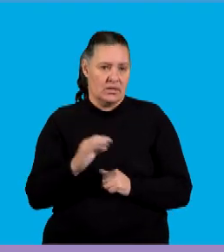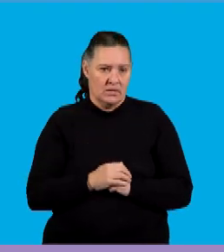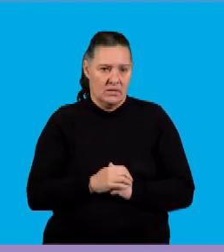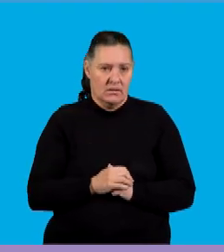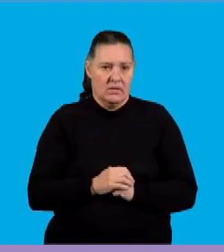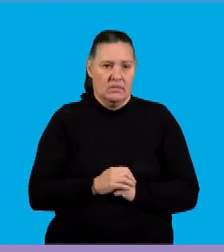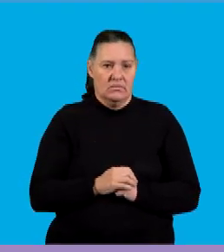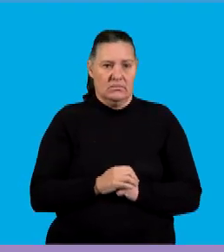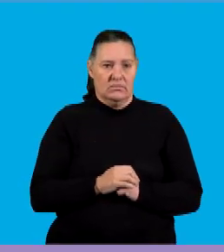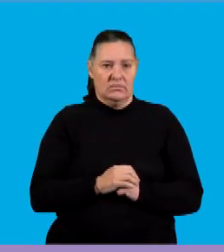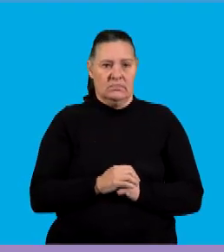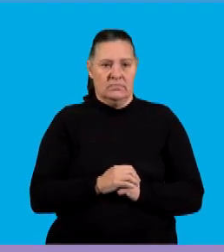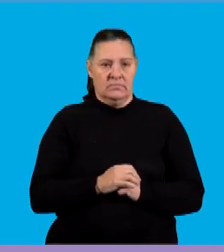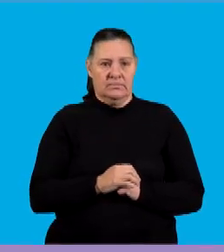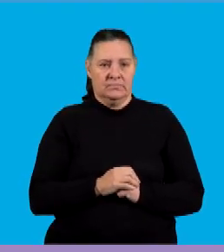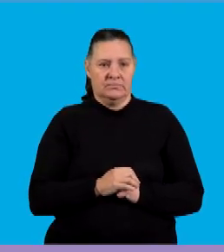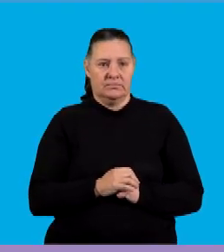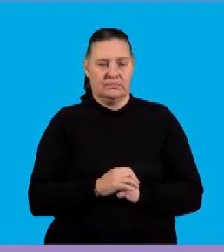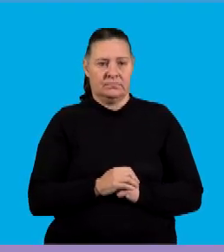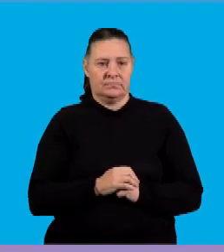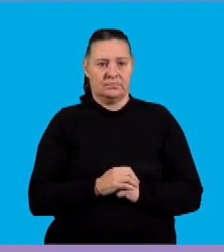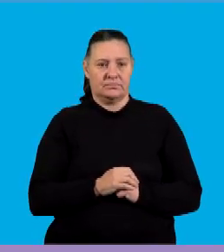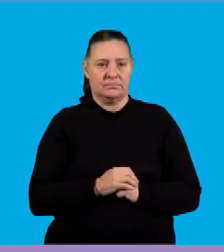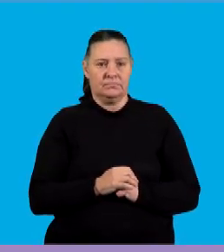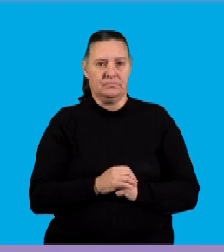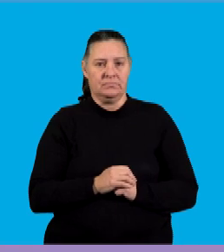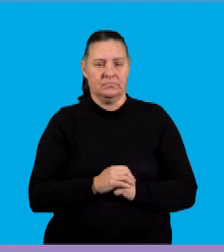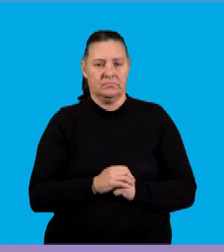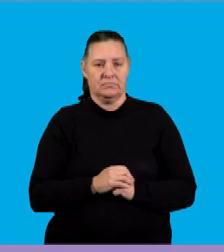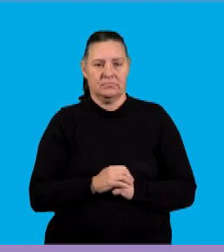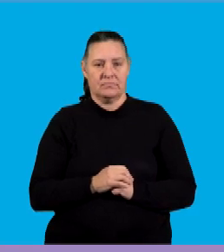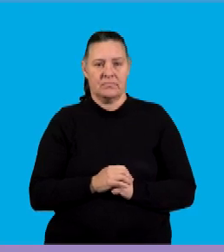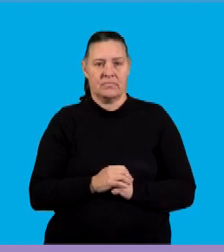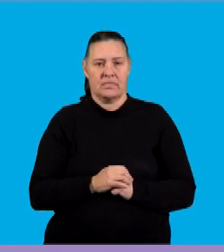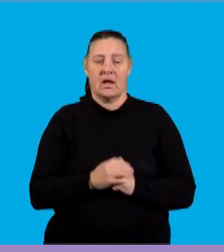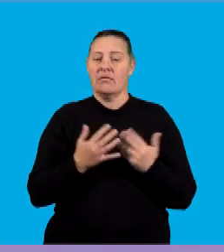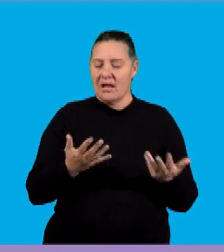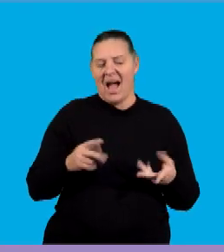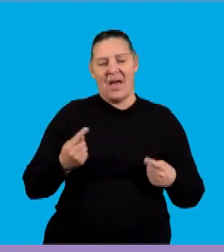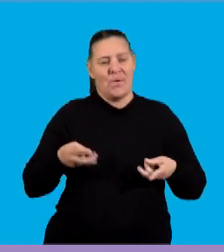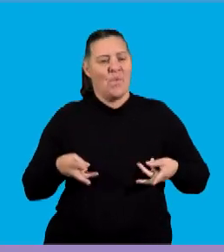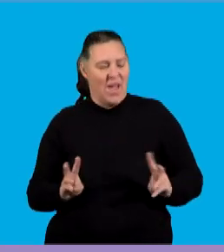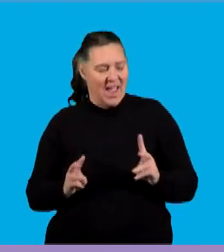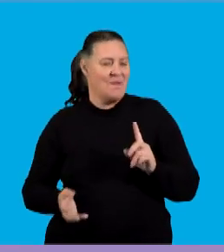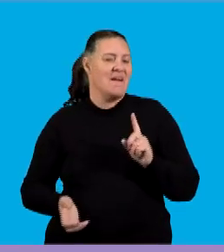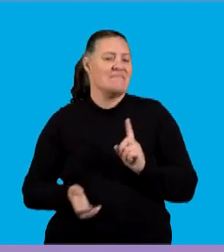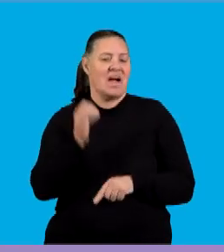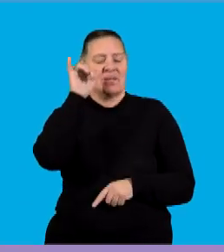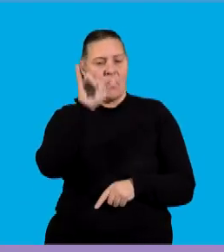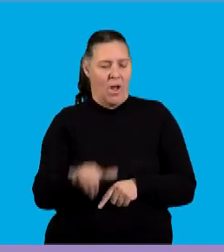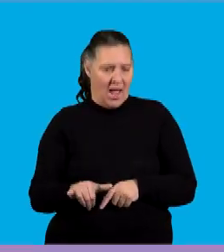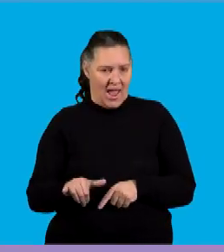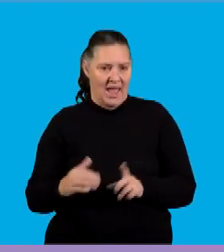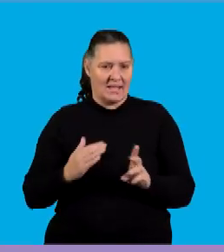finding the y-intercept. Let's look at the last equation there. And what is our y-intercept there?